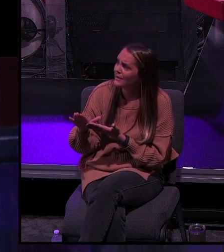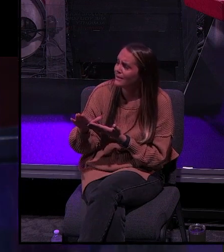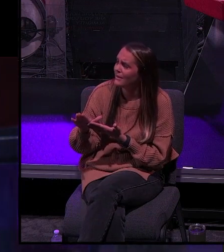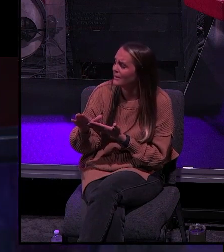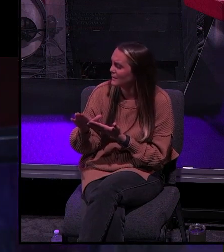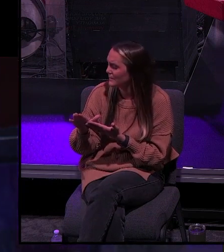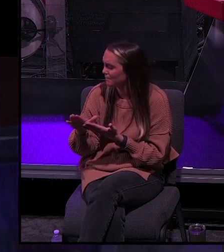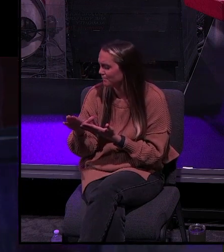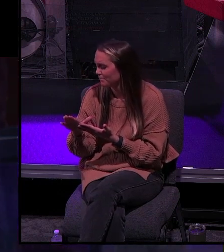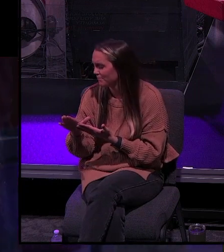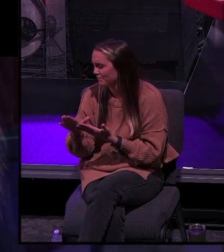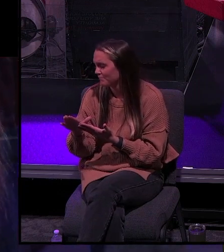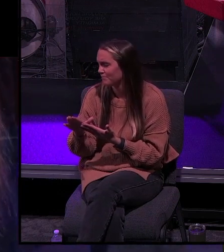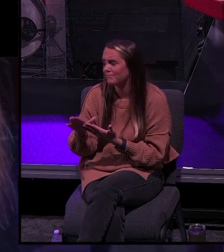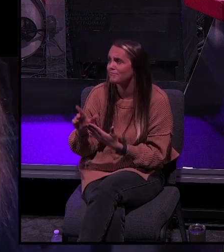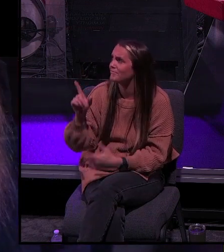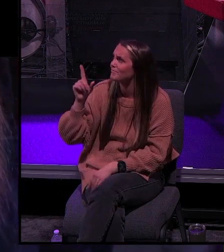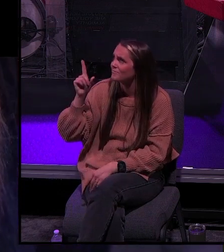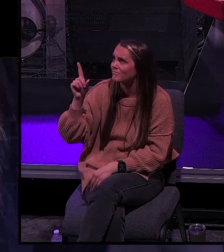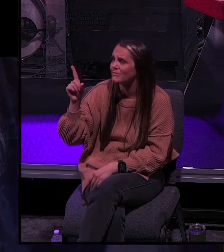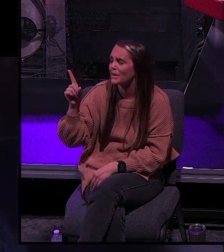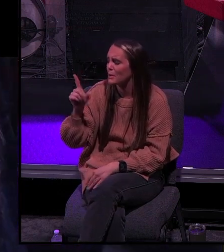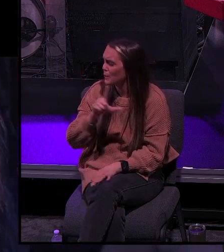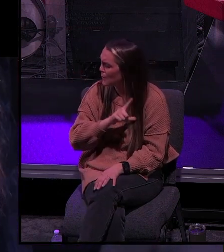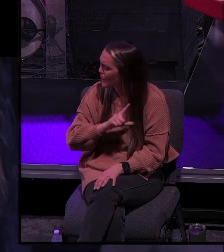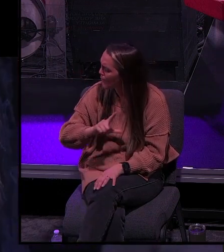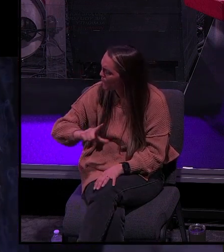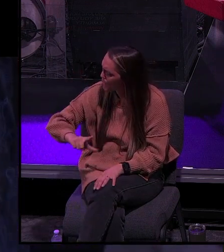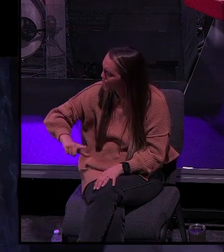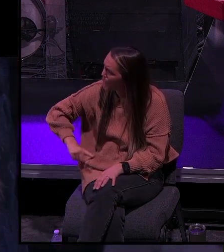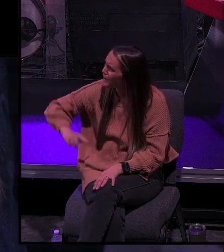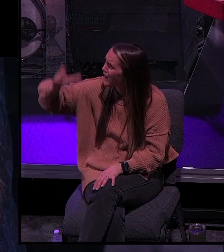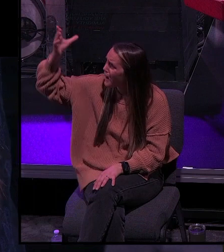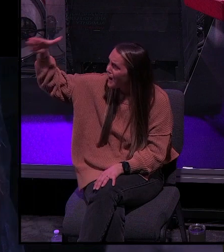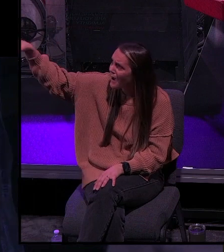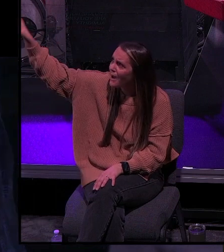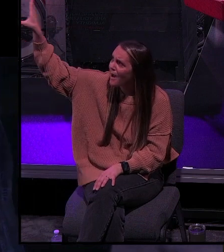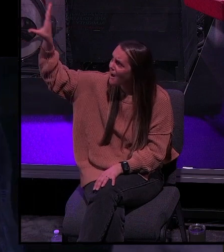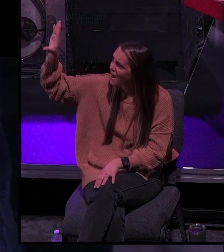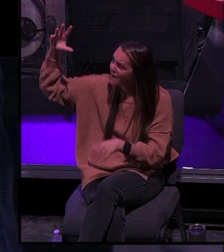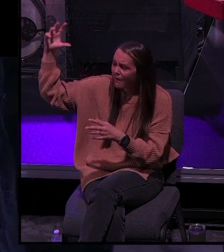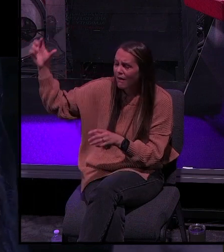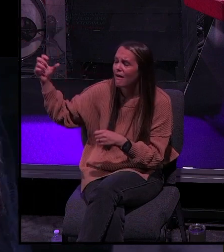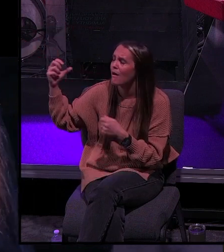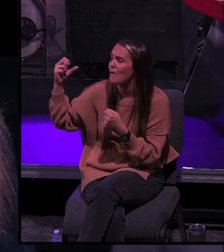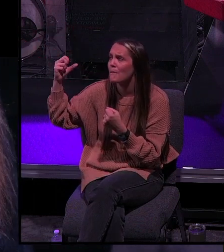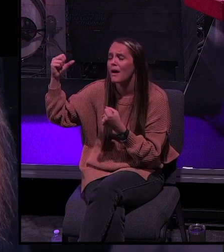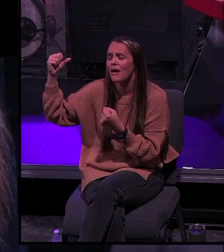Are you, Lord God?